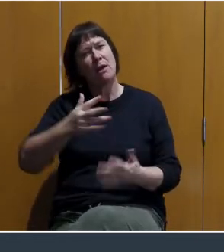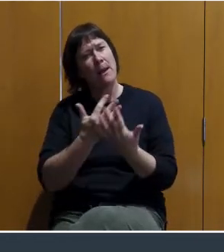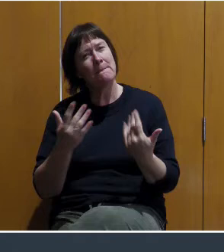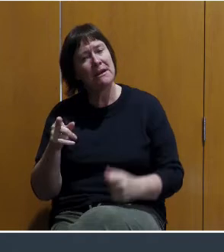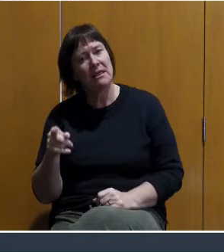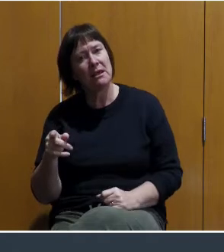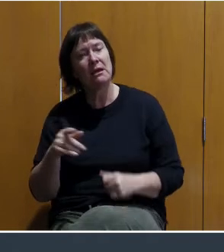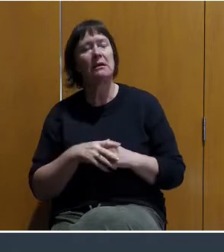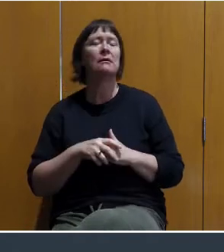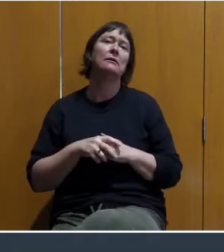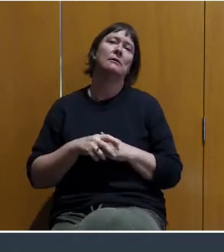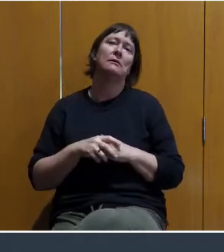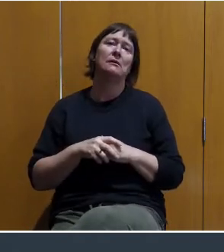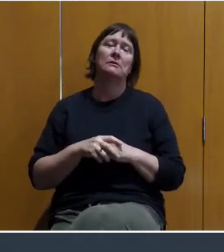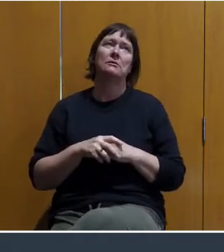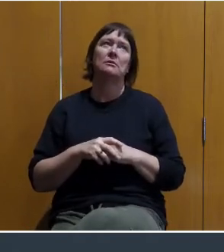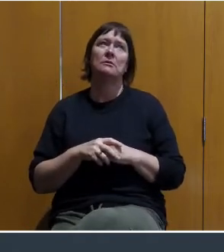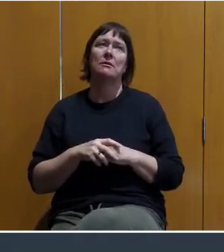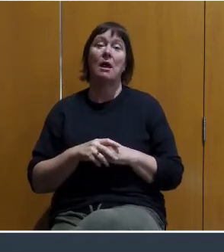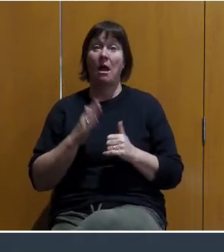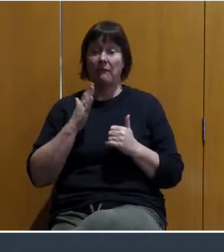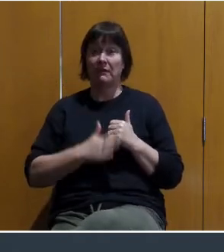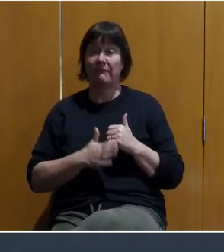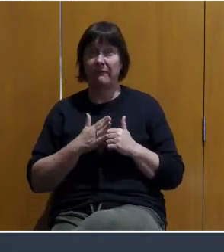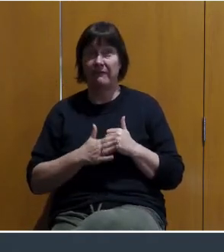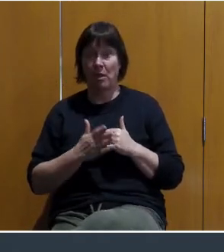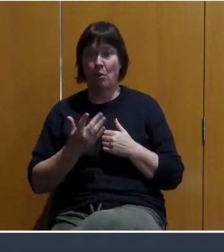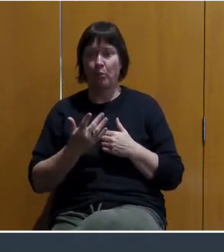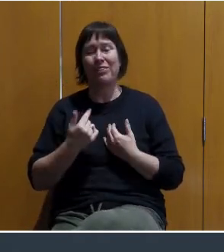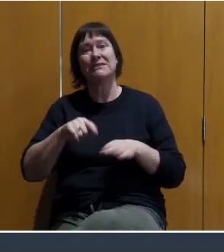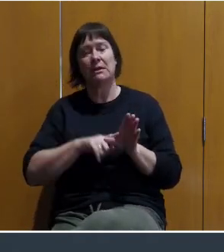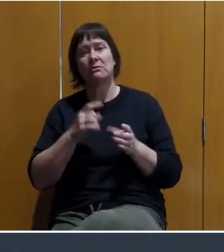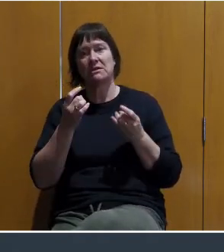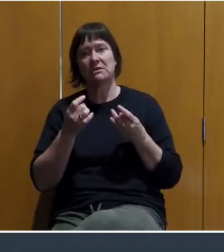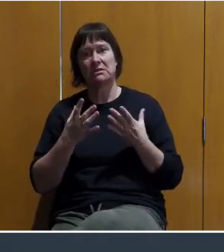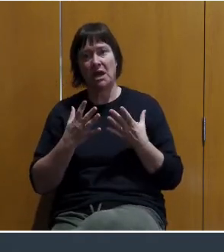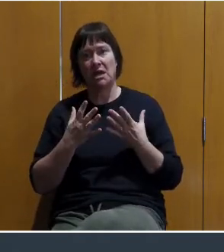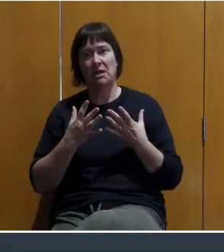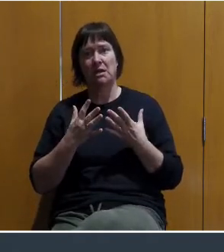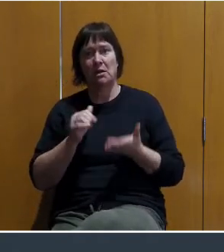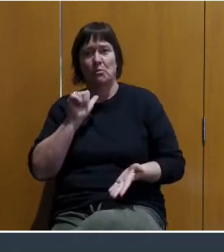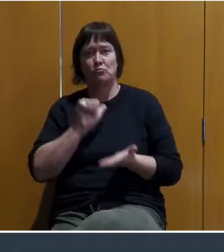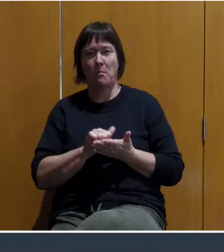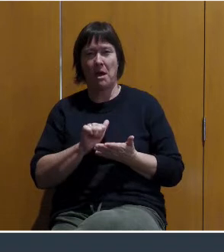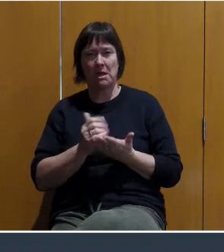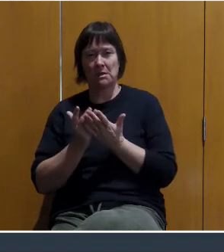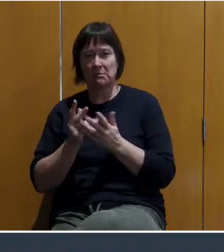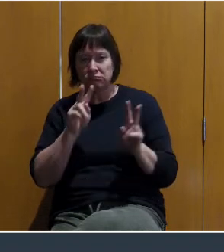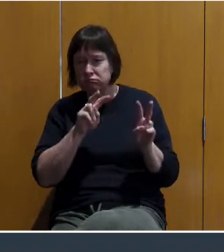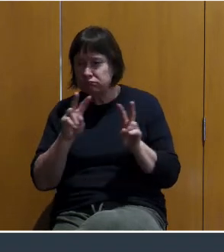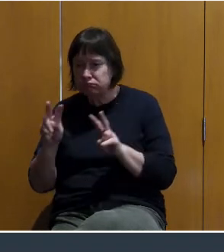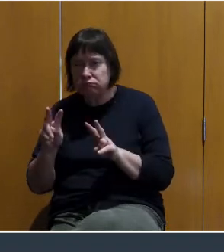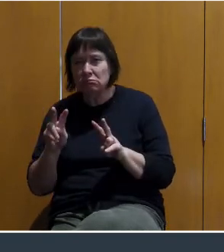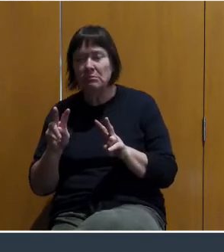would say, I've never done, this year we're going to start doing a proper study of them. Not quite as much